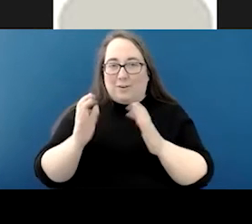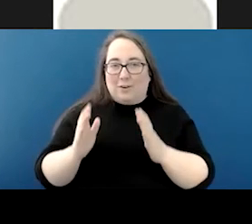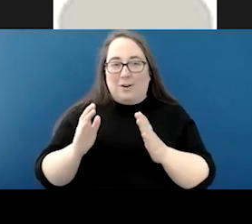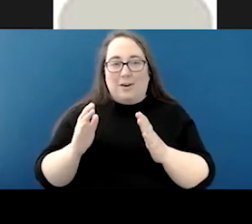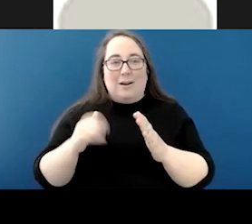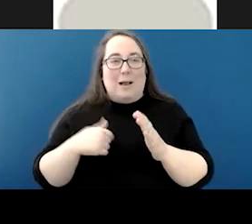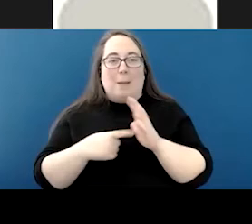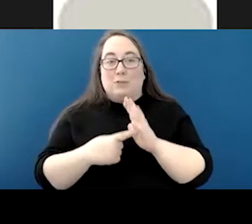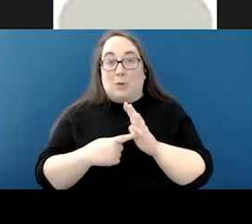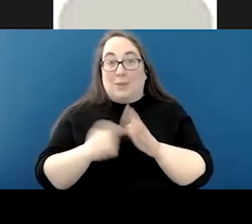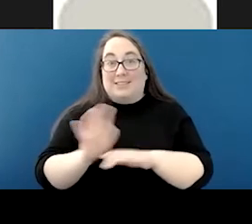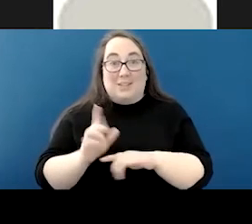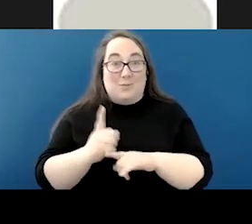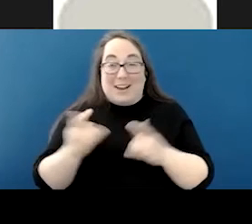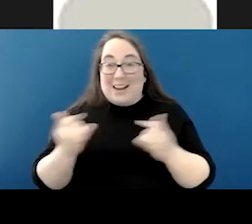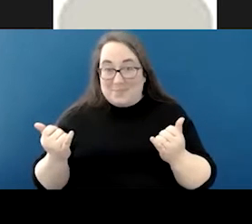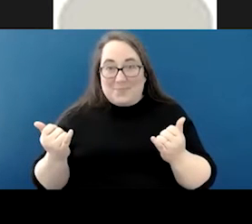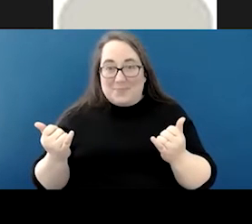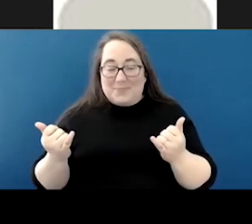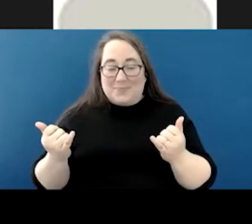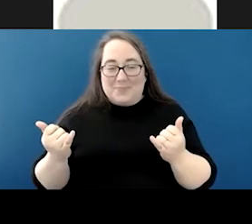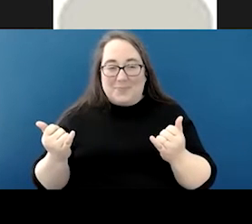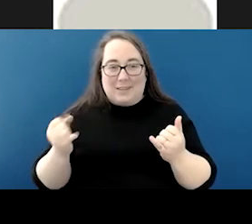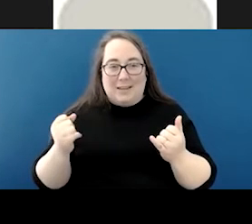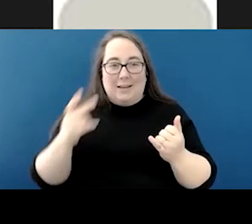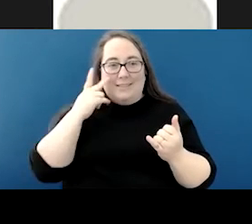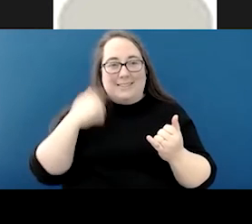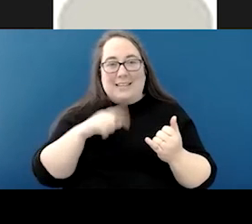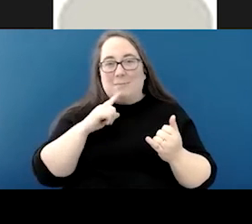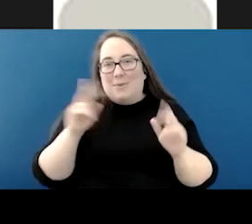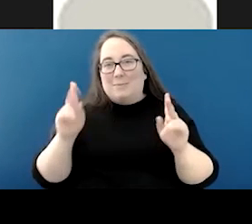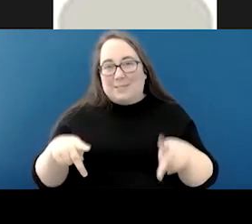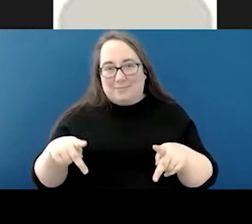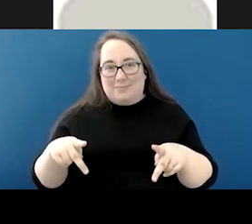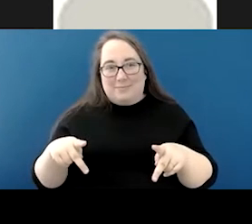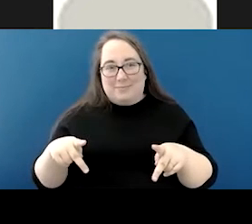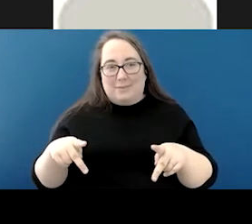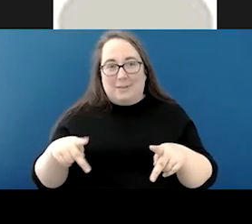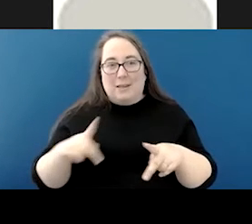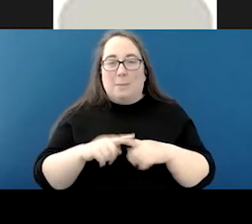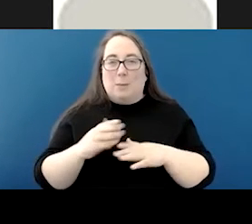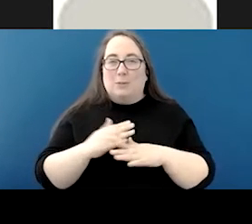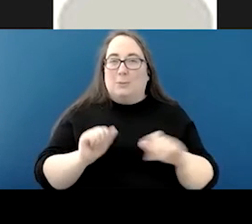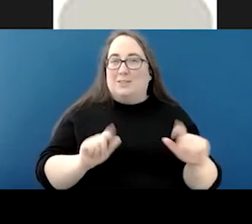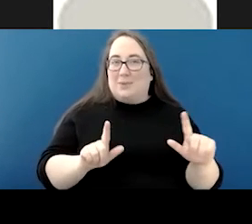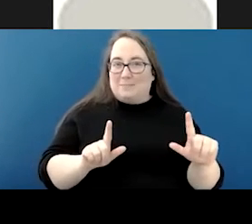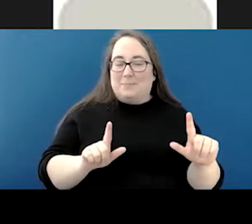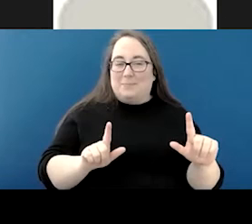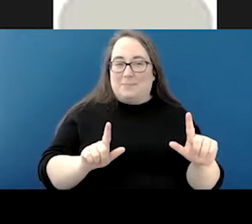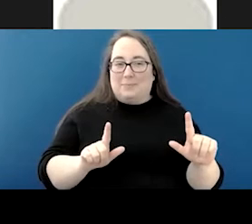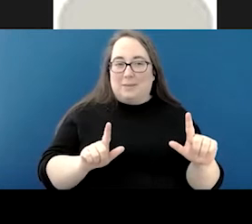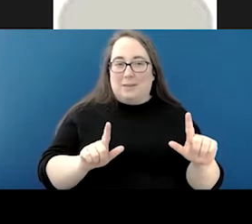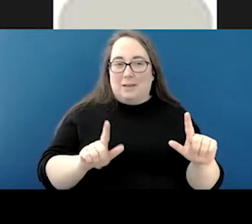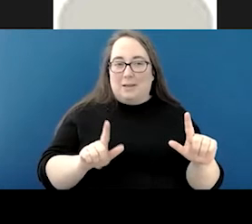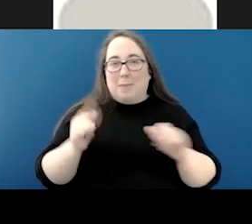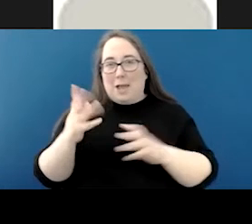showing you this video right now, just so you can see that I'm a real person. I'm about to share my screen, and you may not see me to the